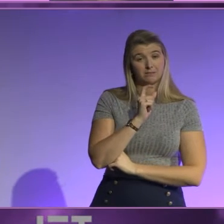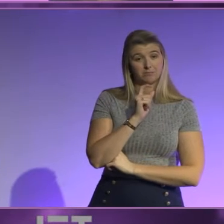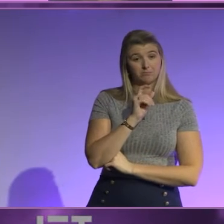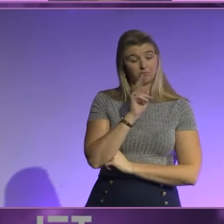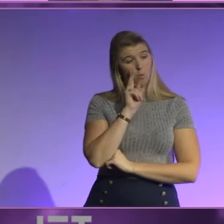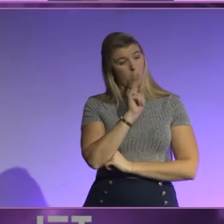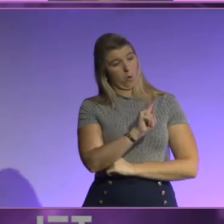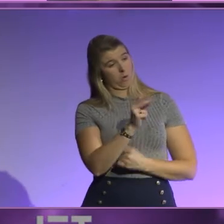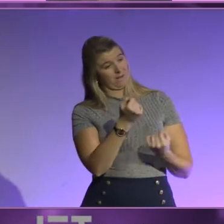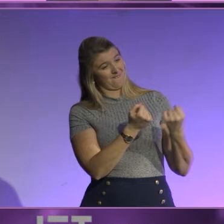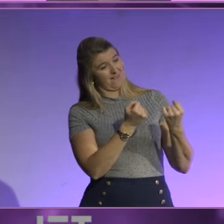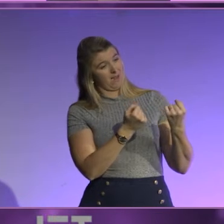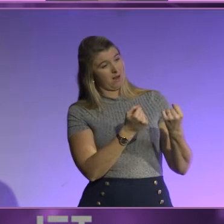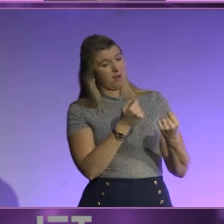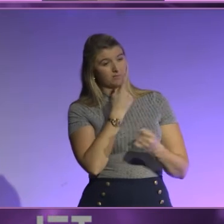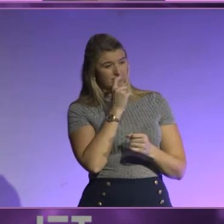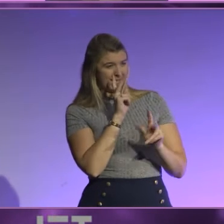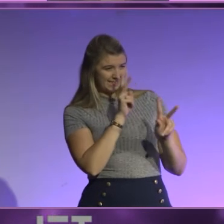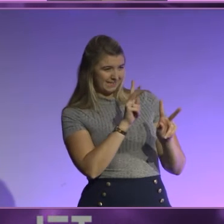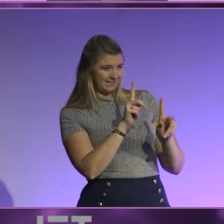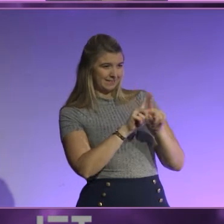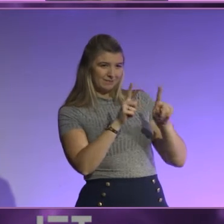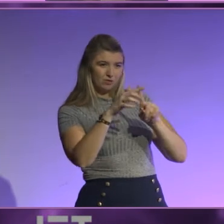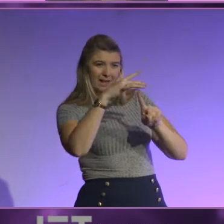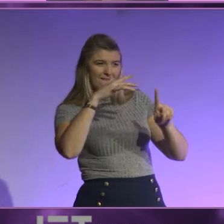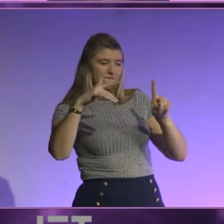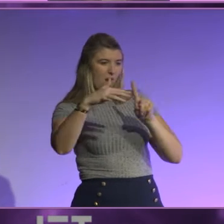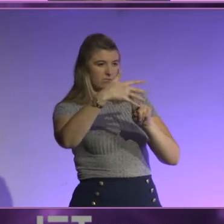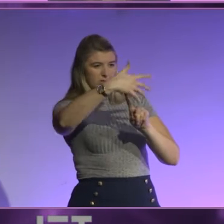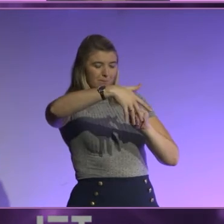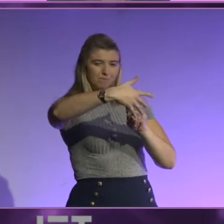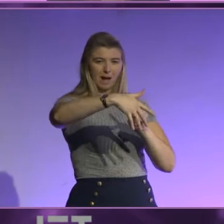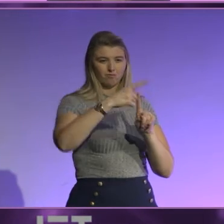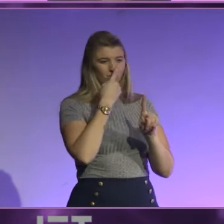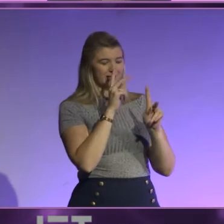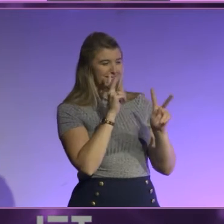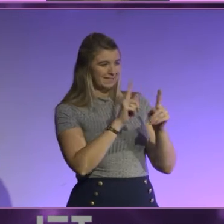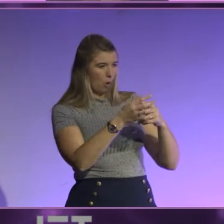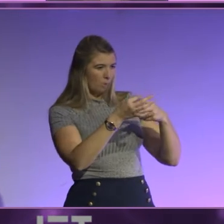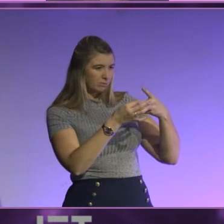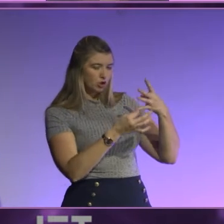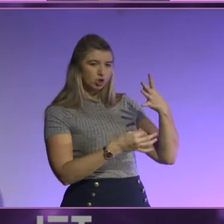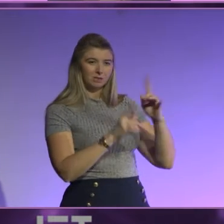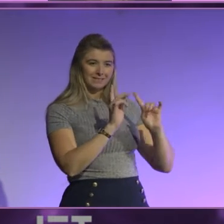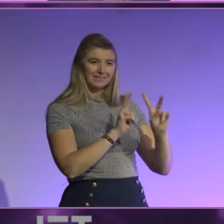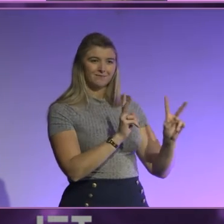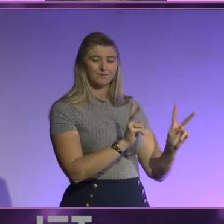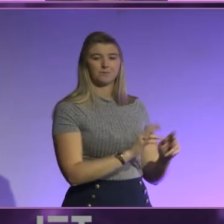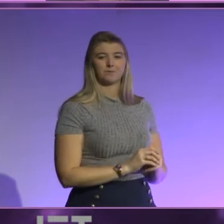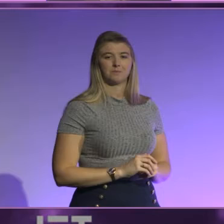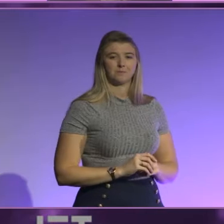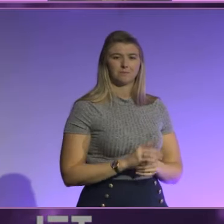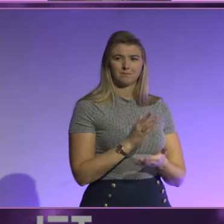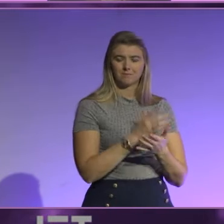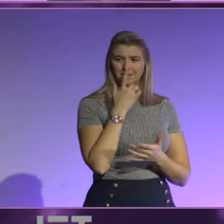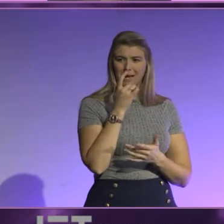at the vehicle, they can see it in different environments, they can see the combination of all the different options. And that can be done directly